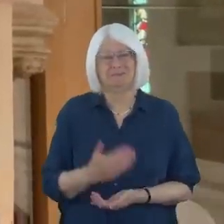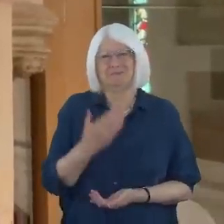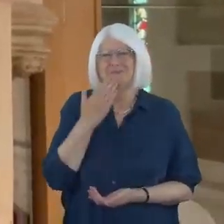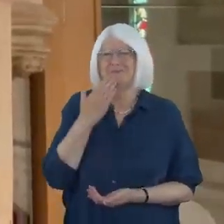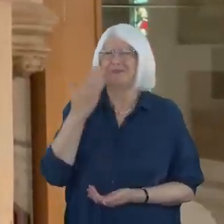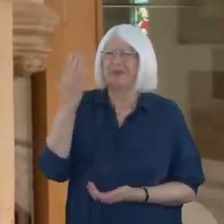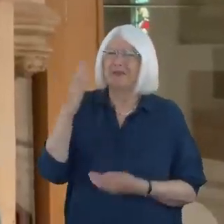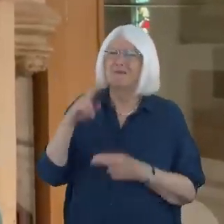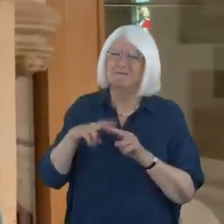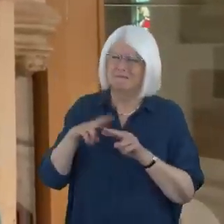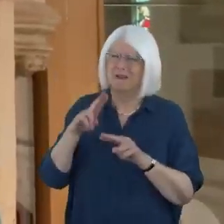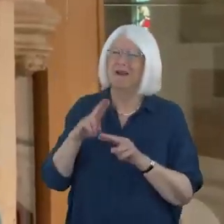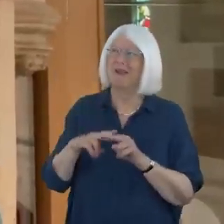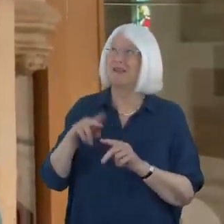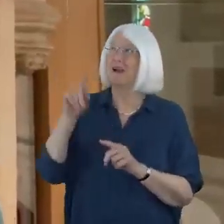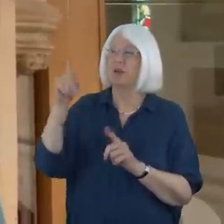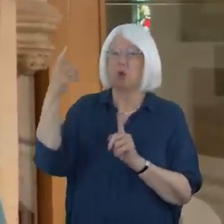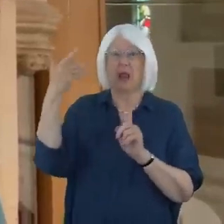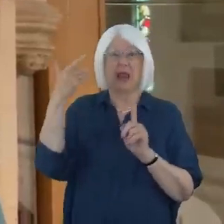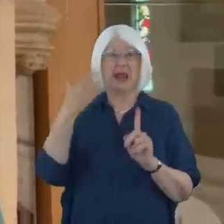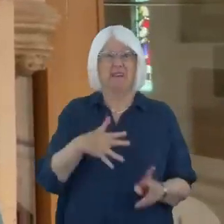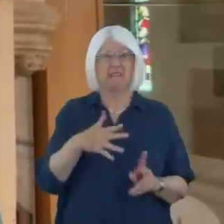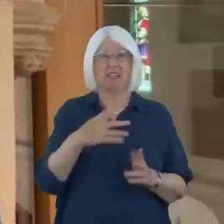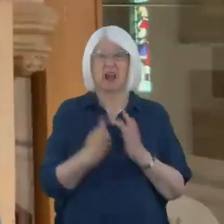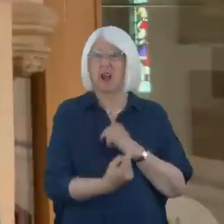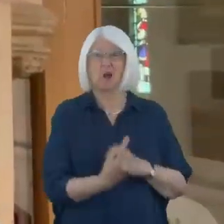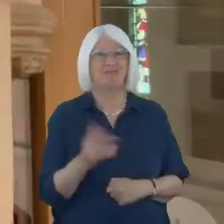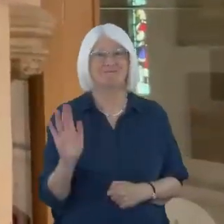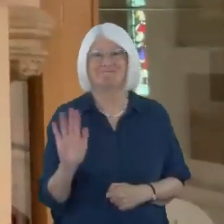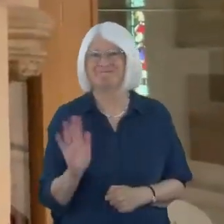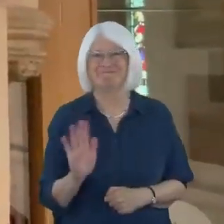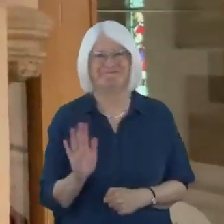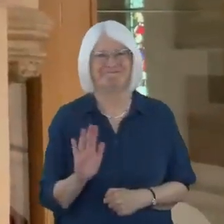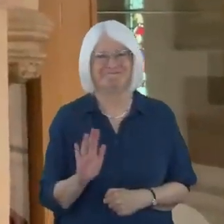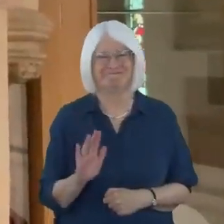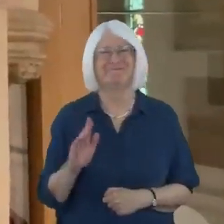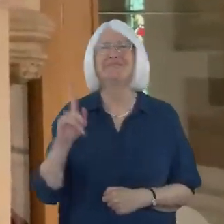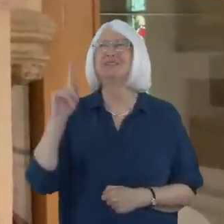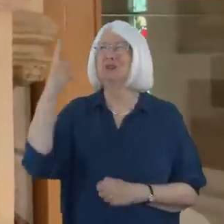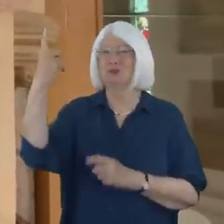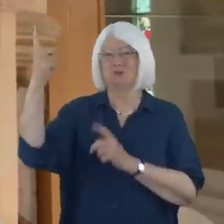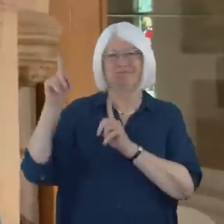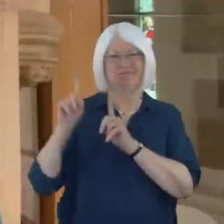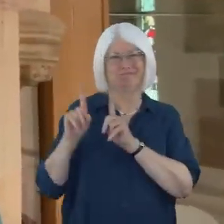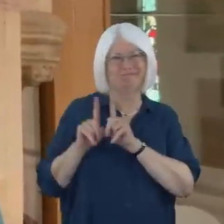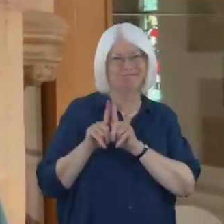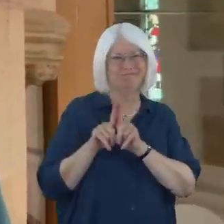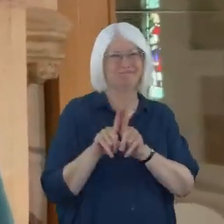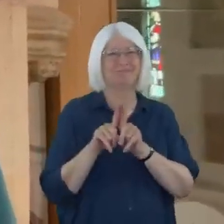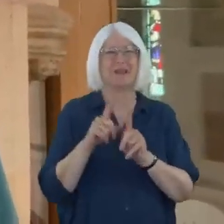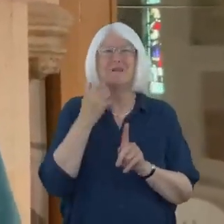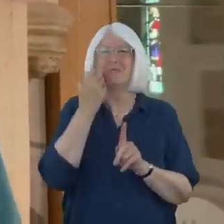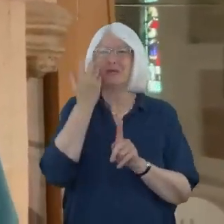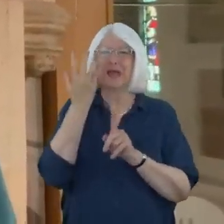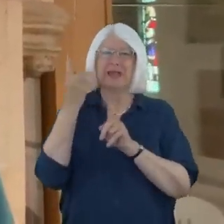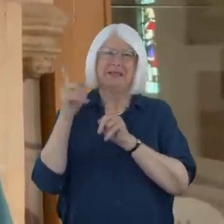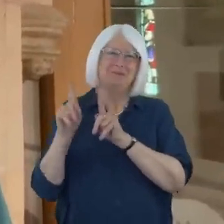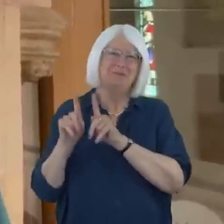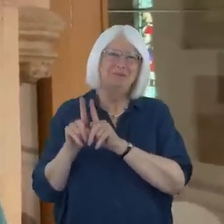Thank you, Father, that you do not leave us alone, but instead draw alongside us each